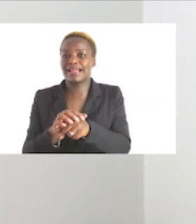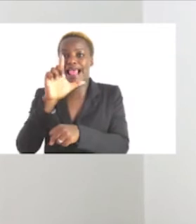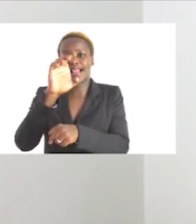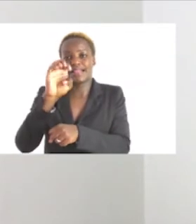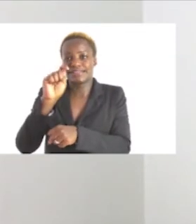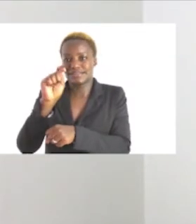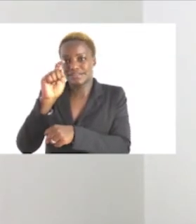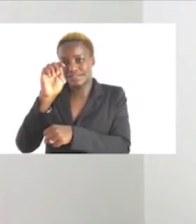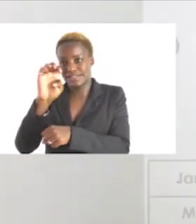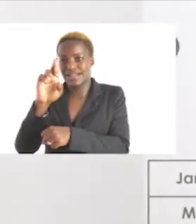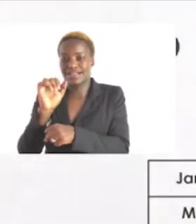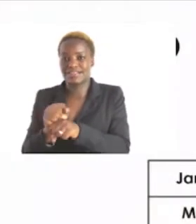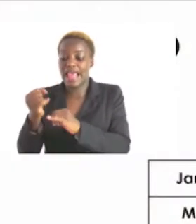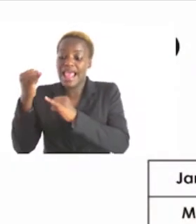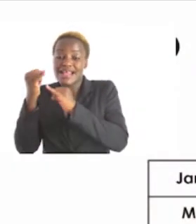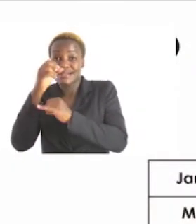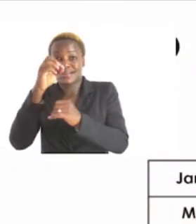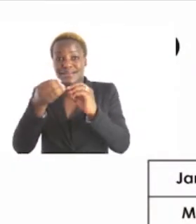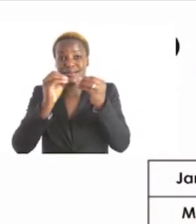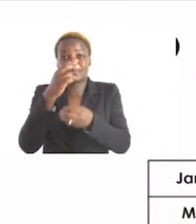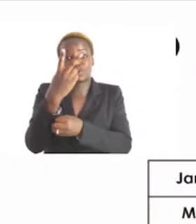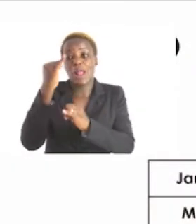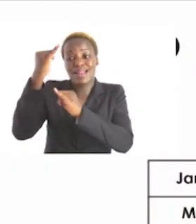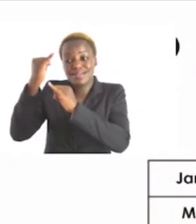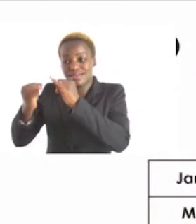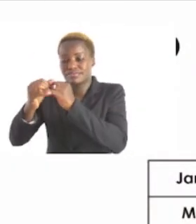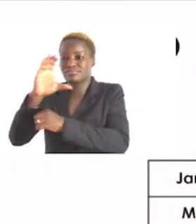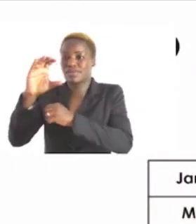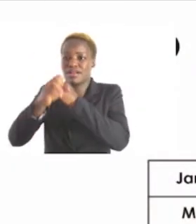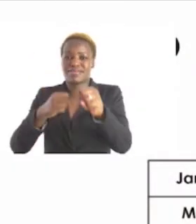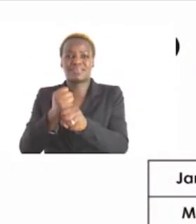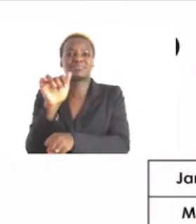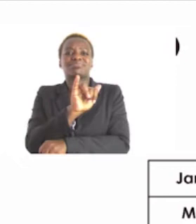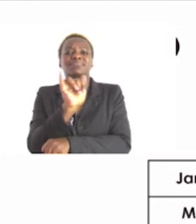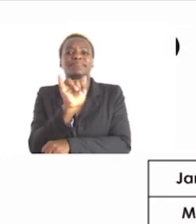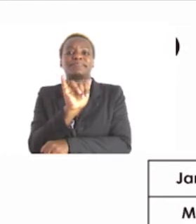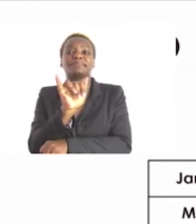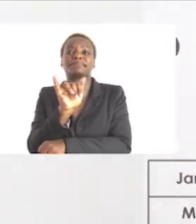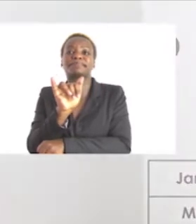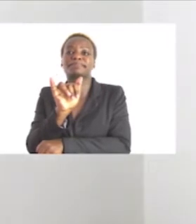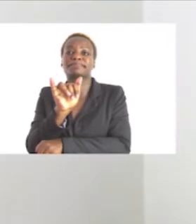number 2, the last month of the year. Which one do you think is the last month?